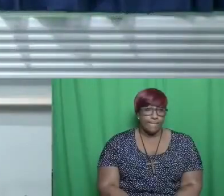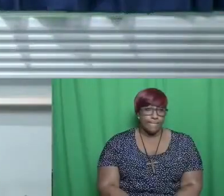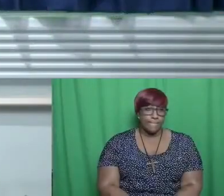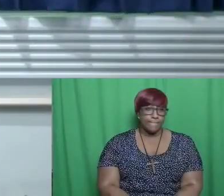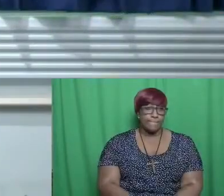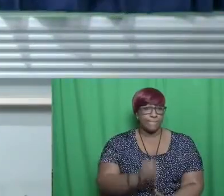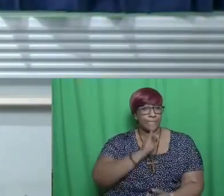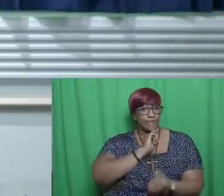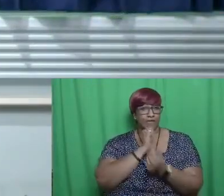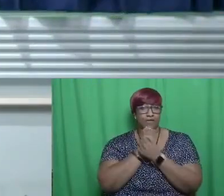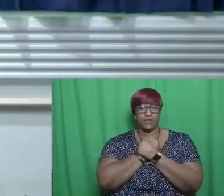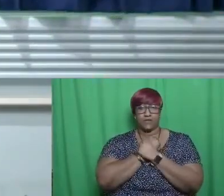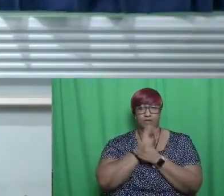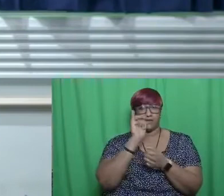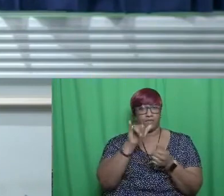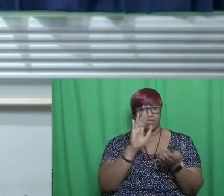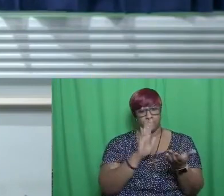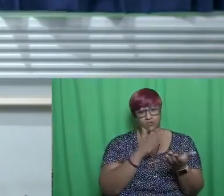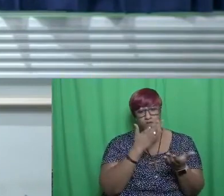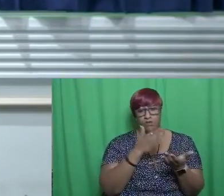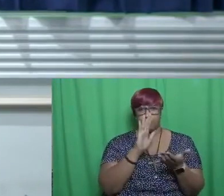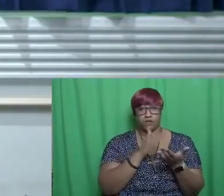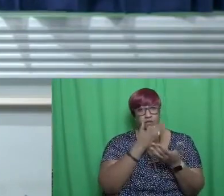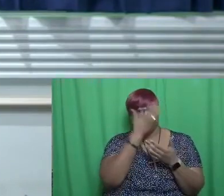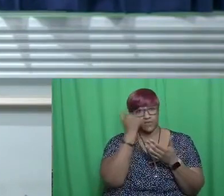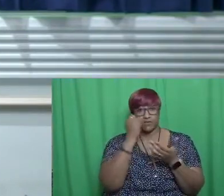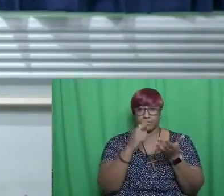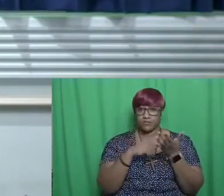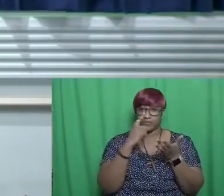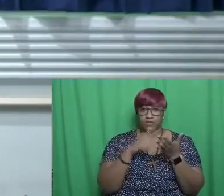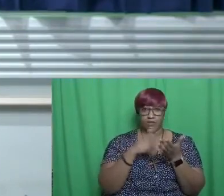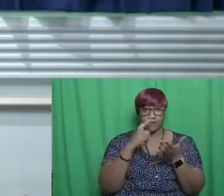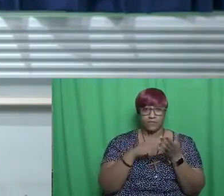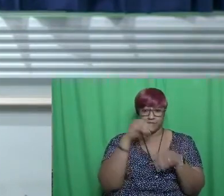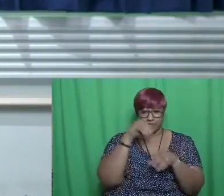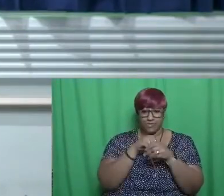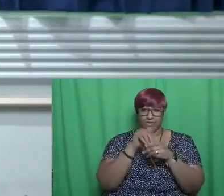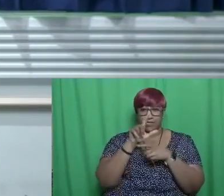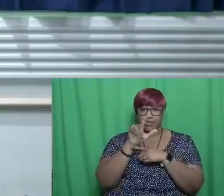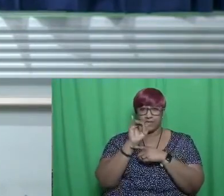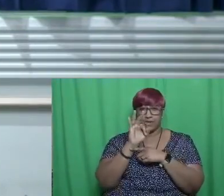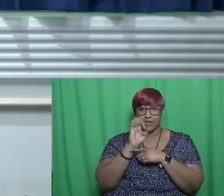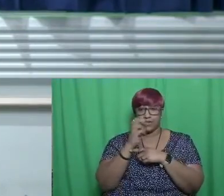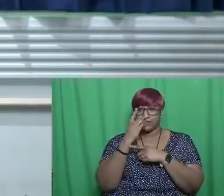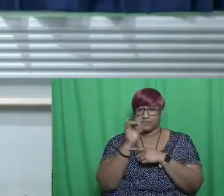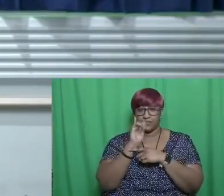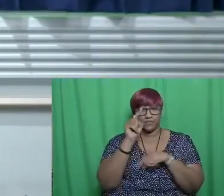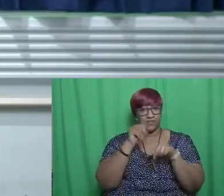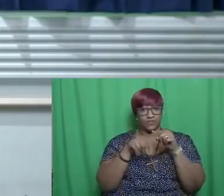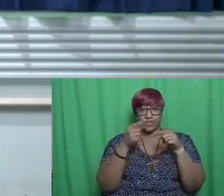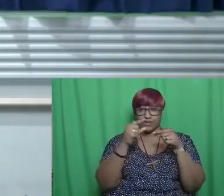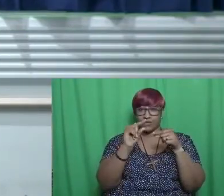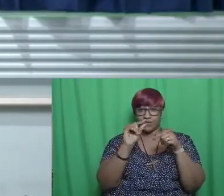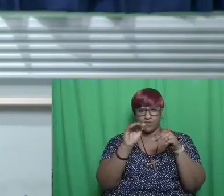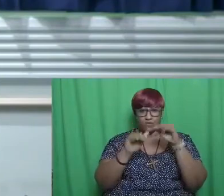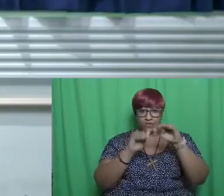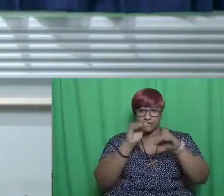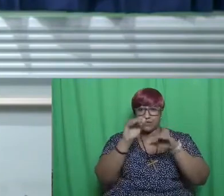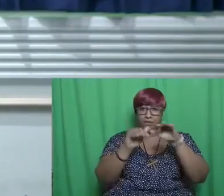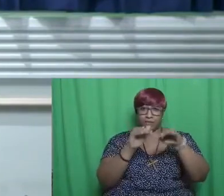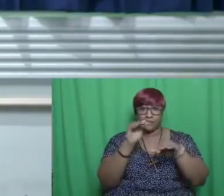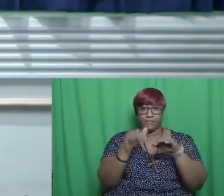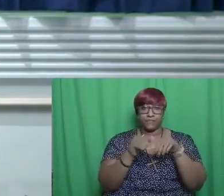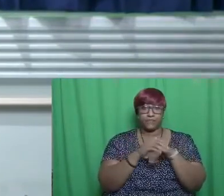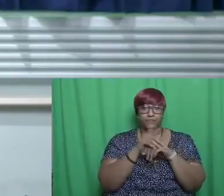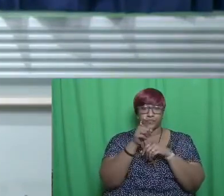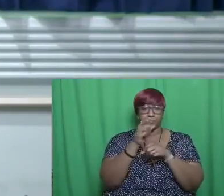I love that song because sometimes in life it looks like you can't take another step and